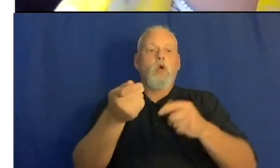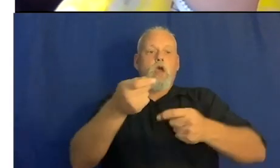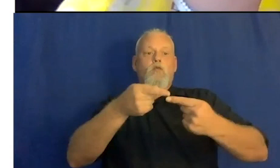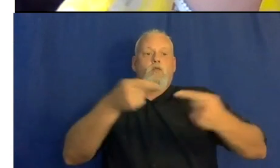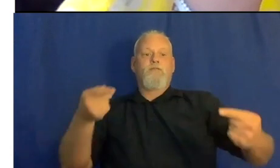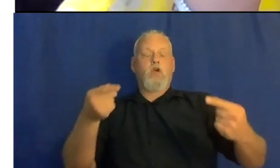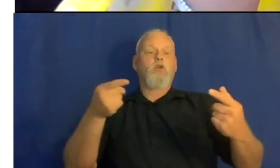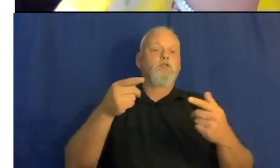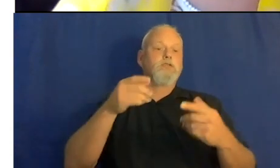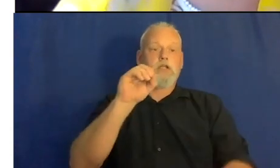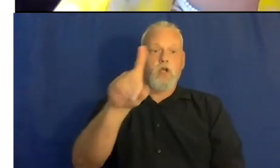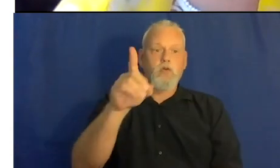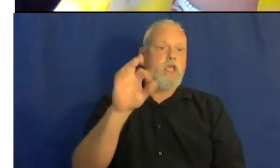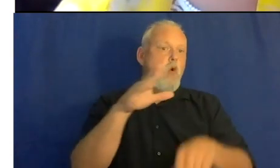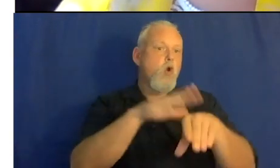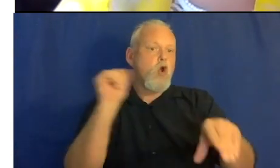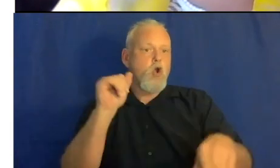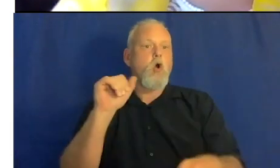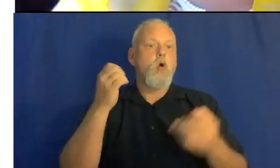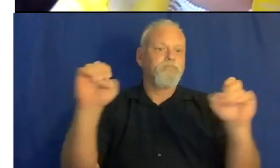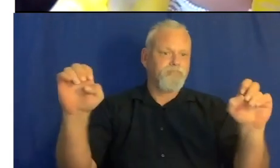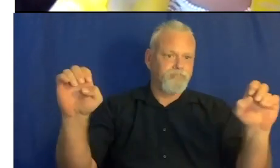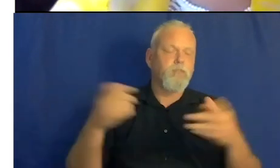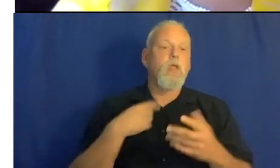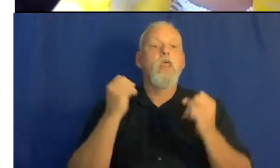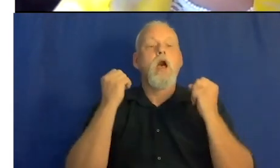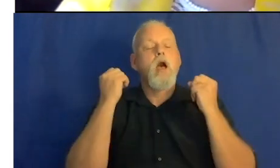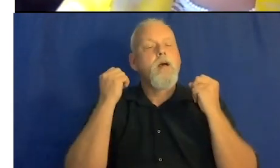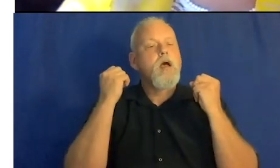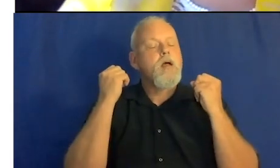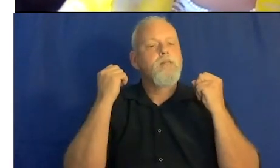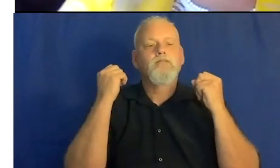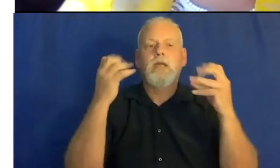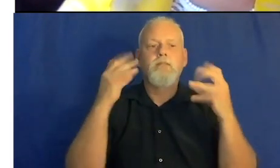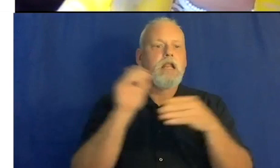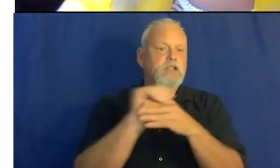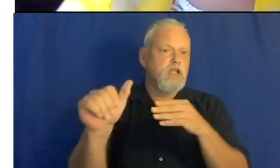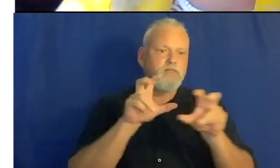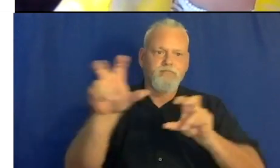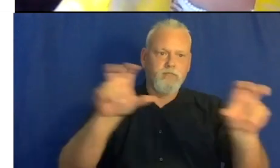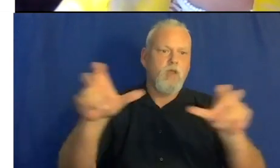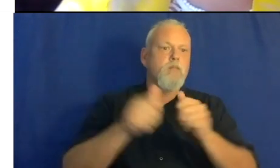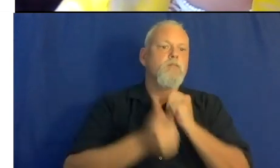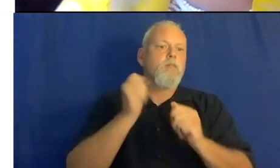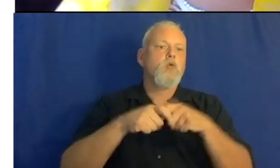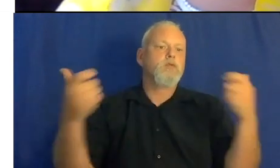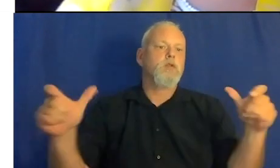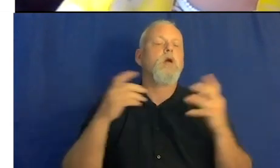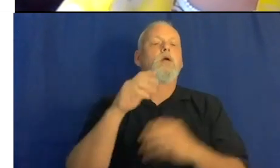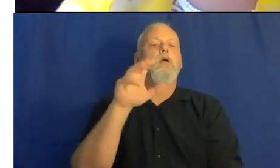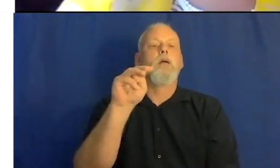call an ambulance. And despite the hundreds of thousands of dollars invested in the country's largest